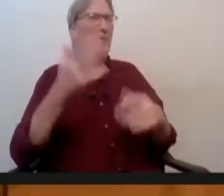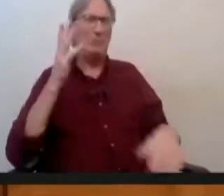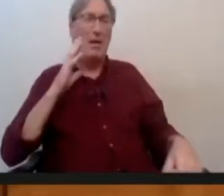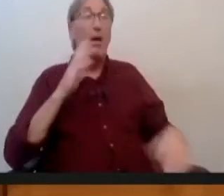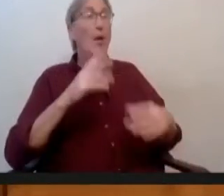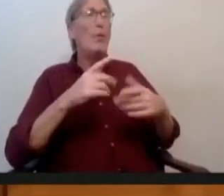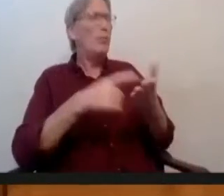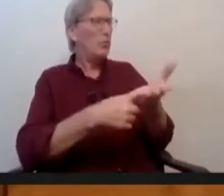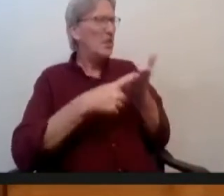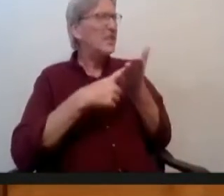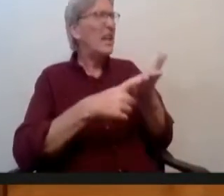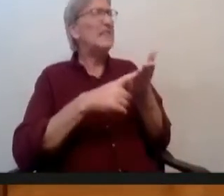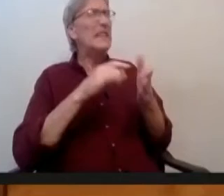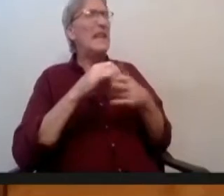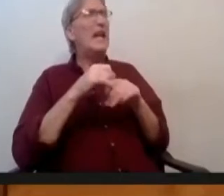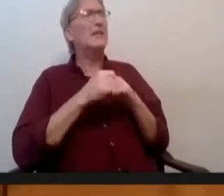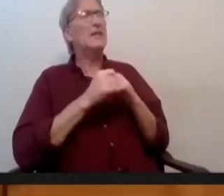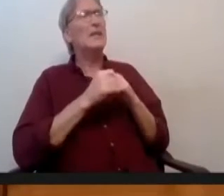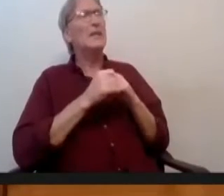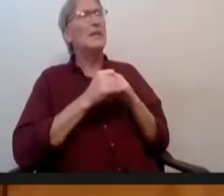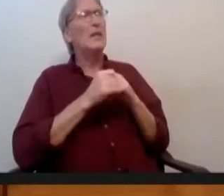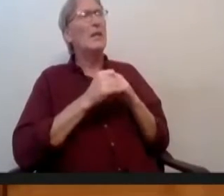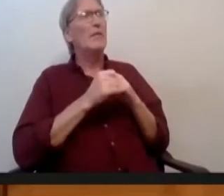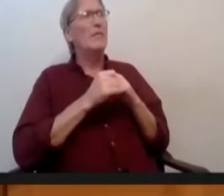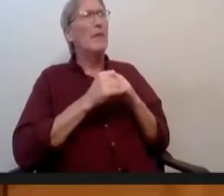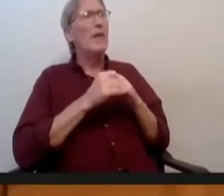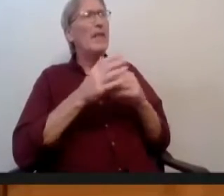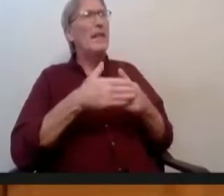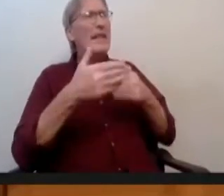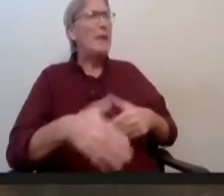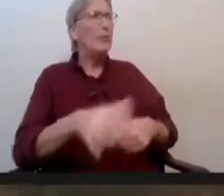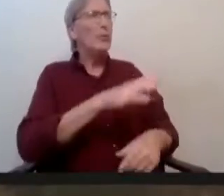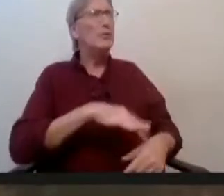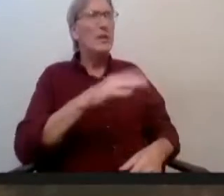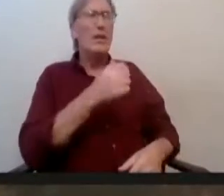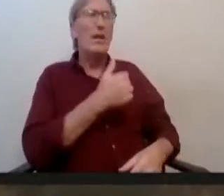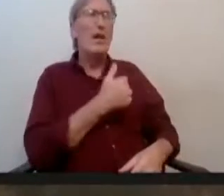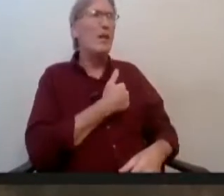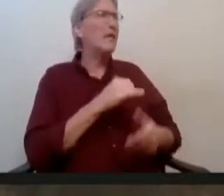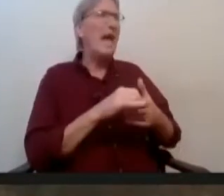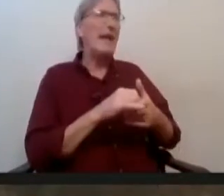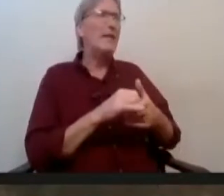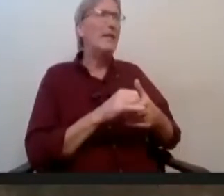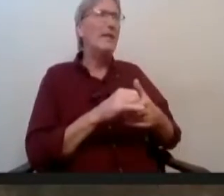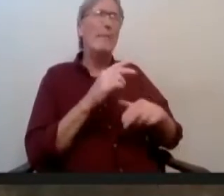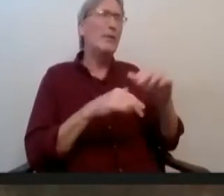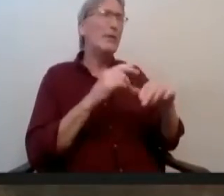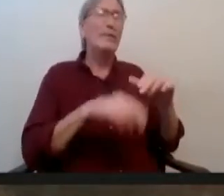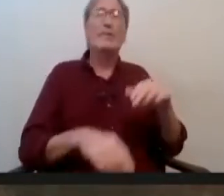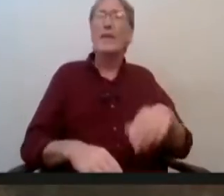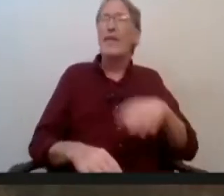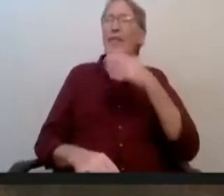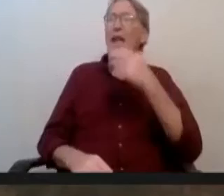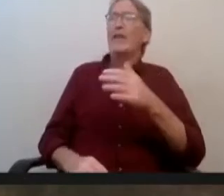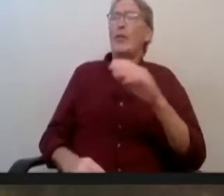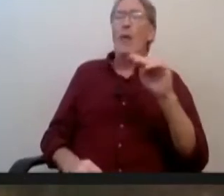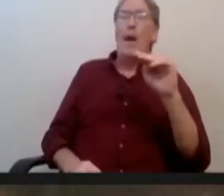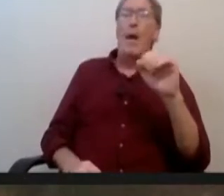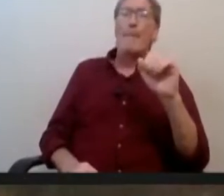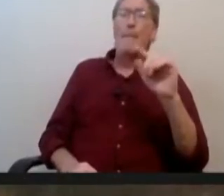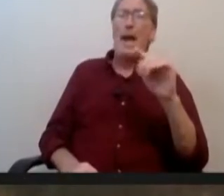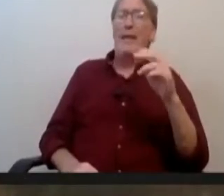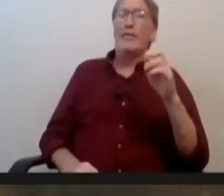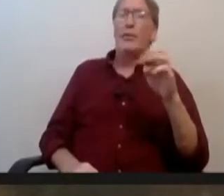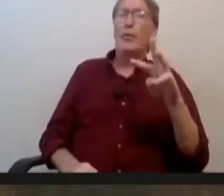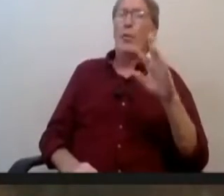about it, because your neighborhood loves this building. Yeah. Well, I want to thank Matthew Falcone, Yeah. a North Sider as